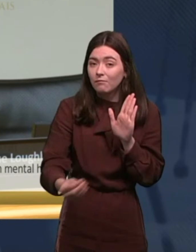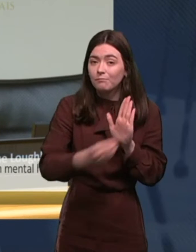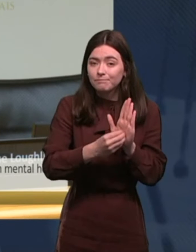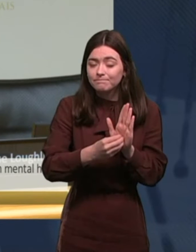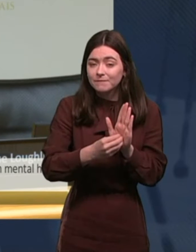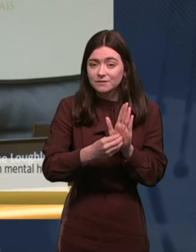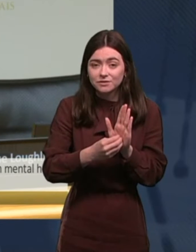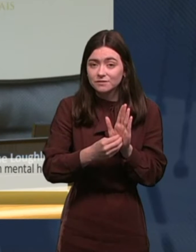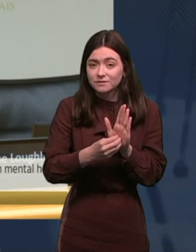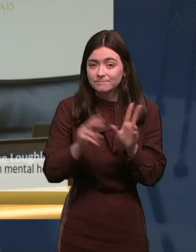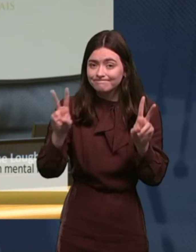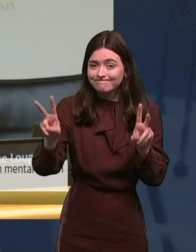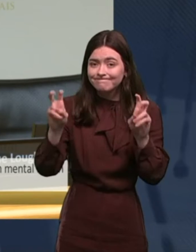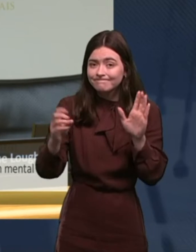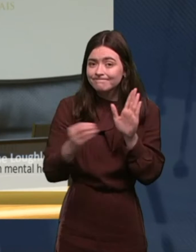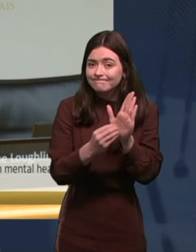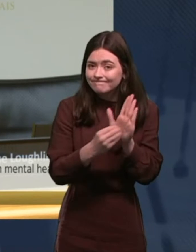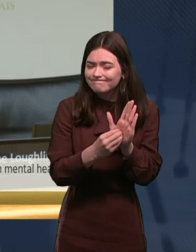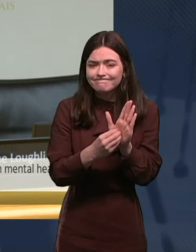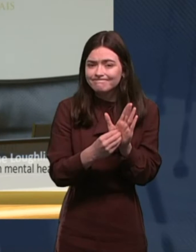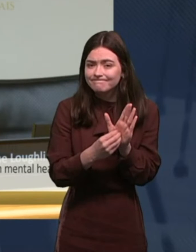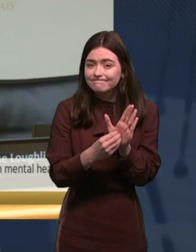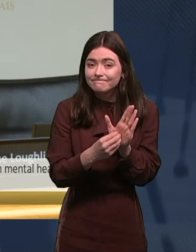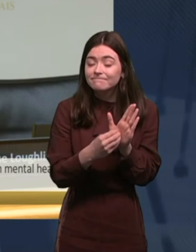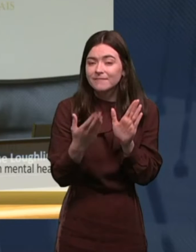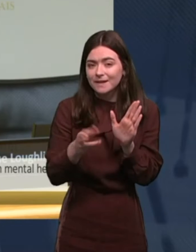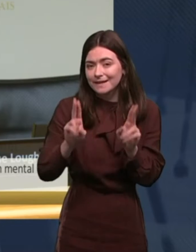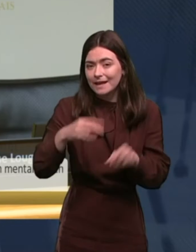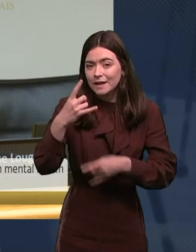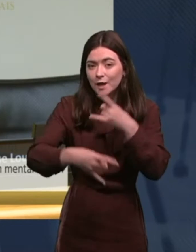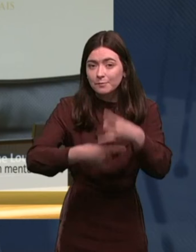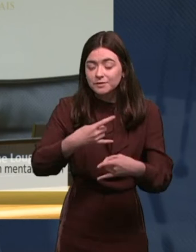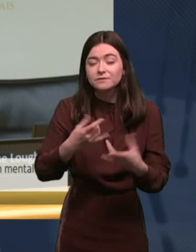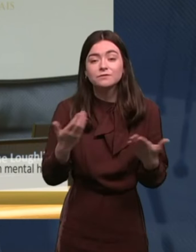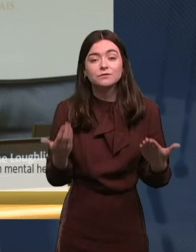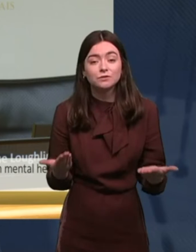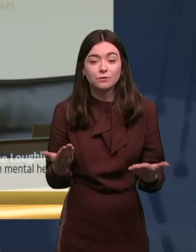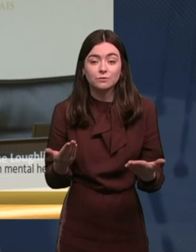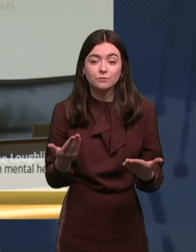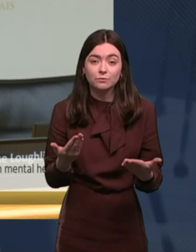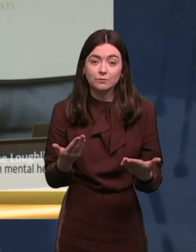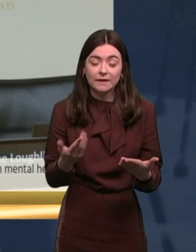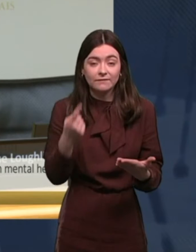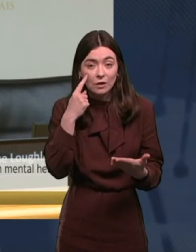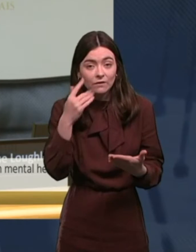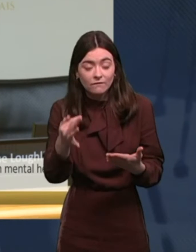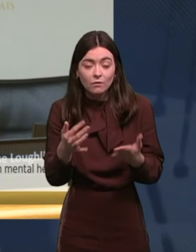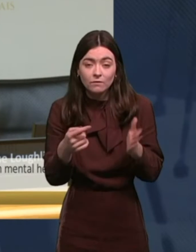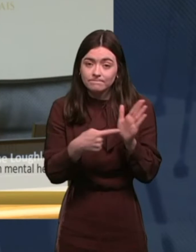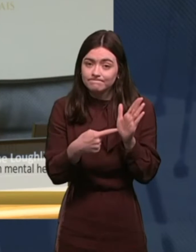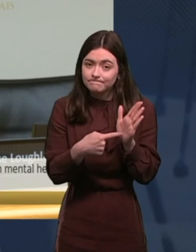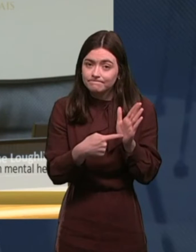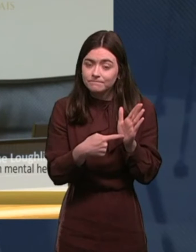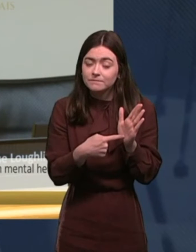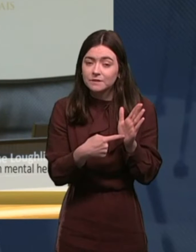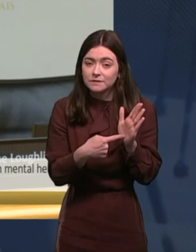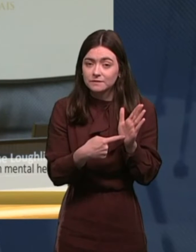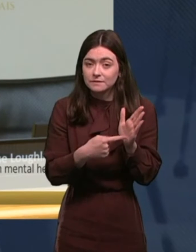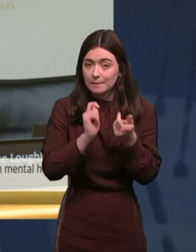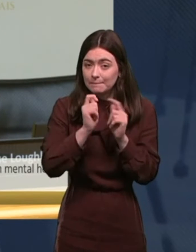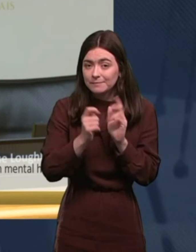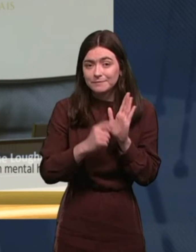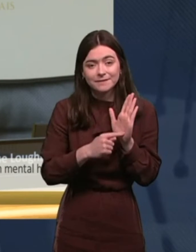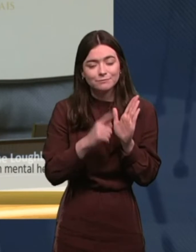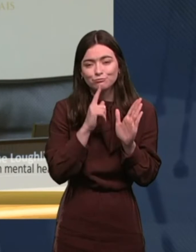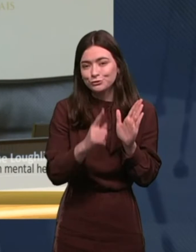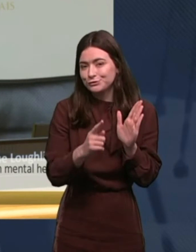and not embroidered in fully into the Act, that could happen. So we have been looking for that legislative amendment. Unfortunately,